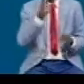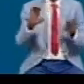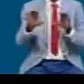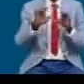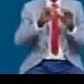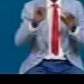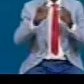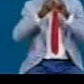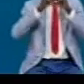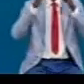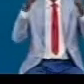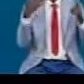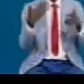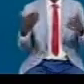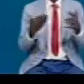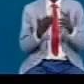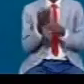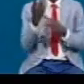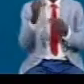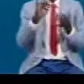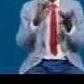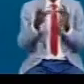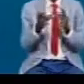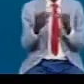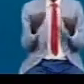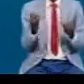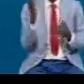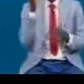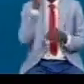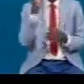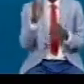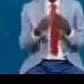things through the social media. Let's listen.